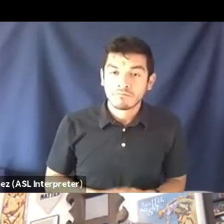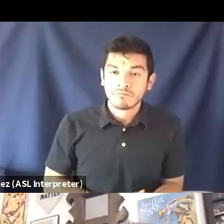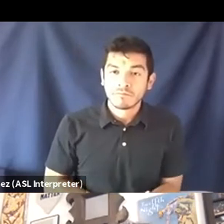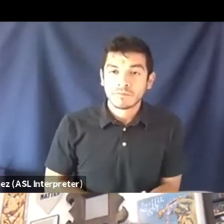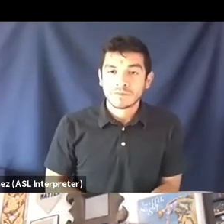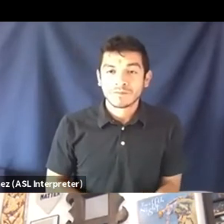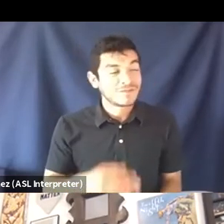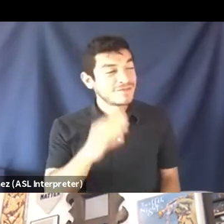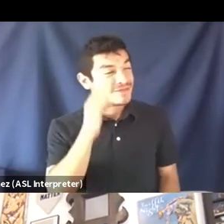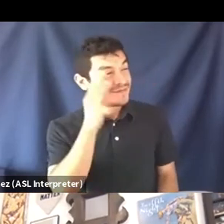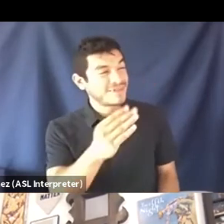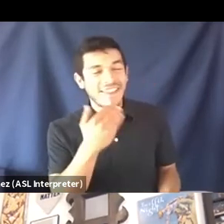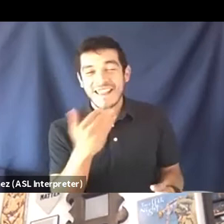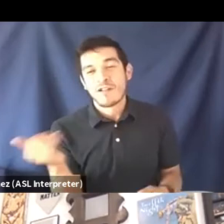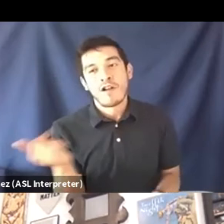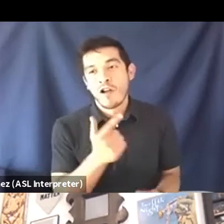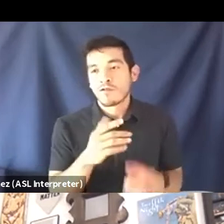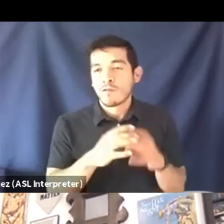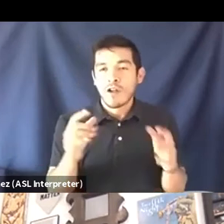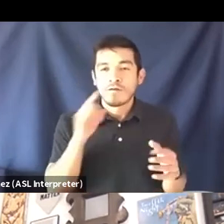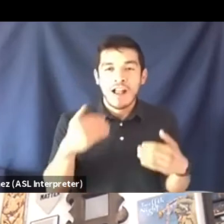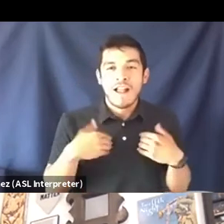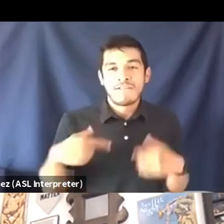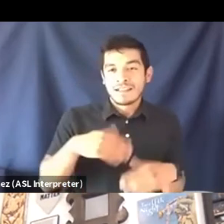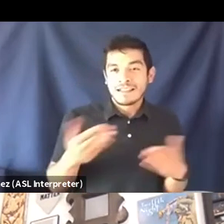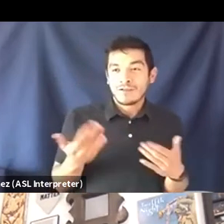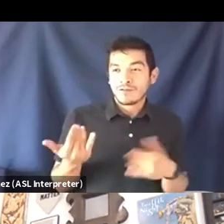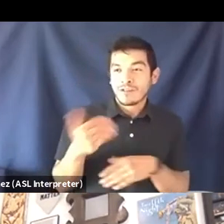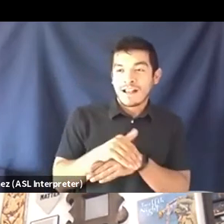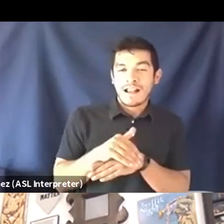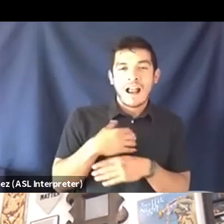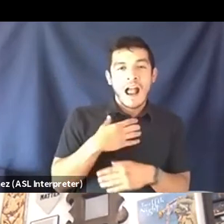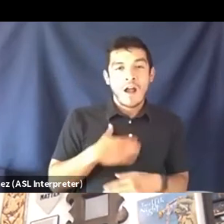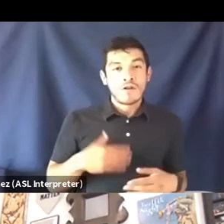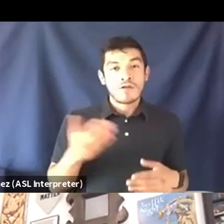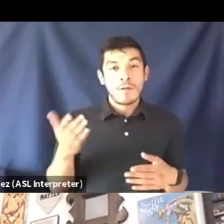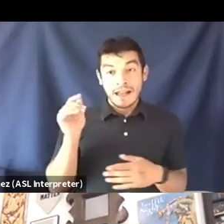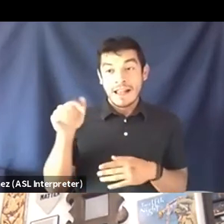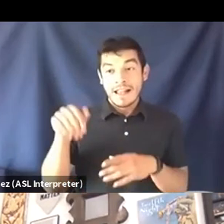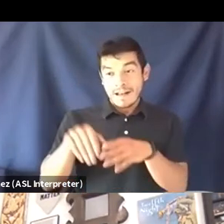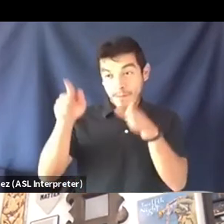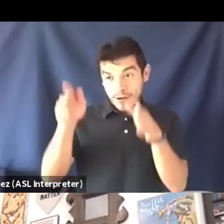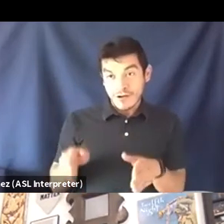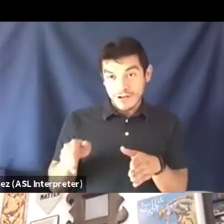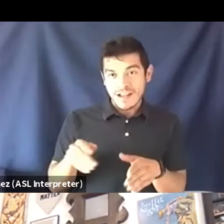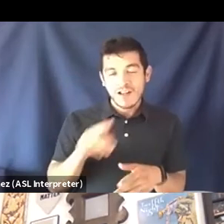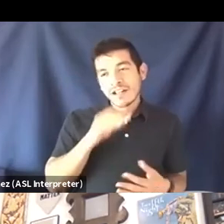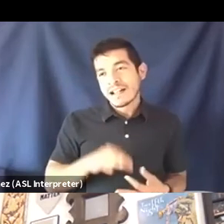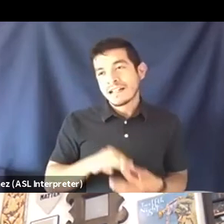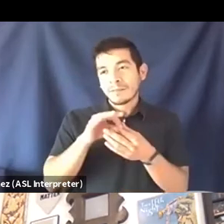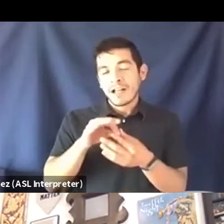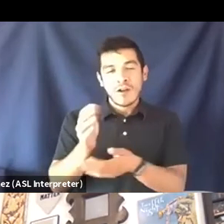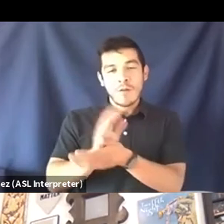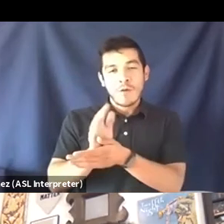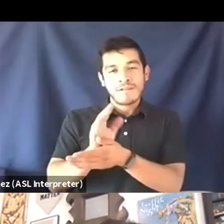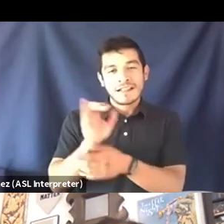Sure, thank you all so much for having us tonight. I wish we could be at the IDA screening series in person. It's such a special screening series.